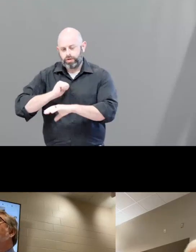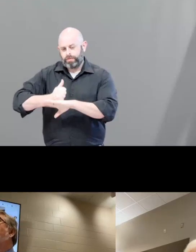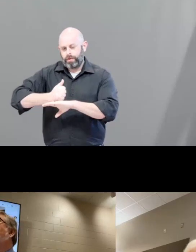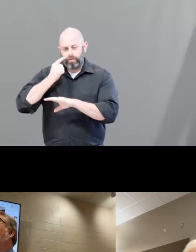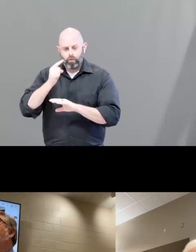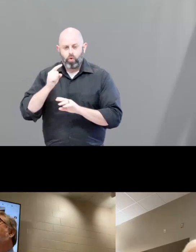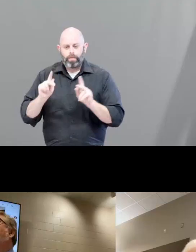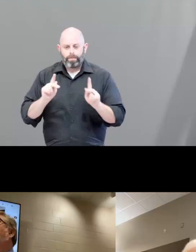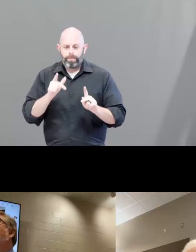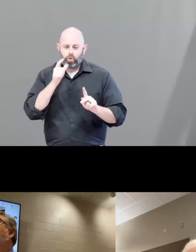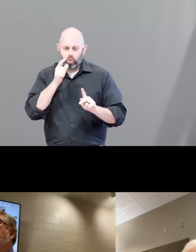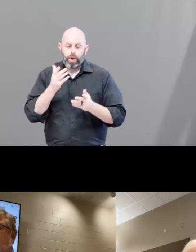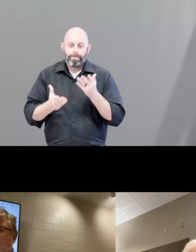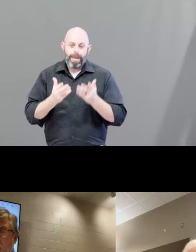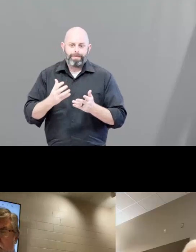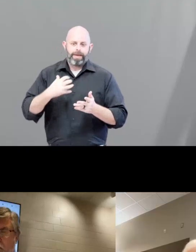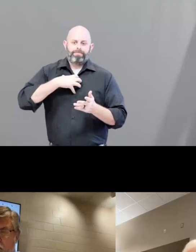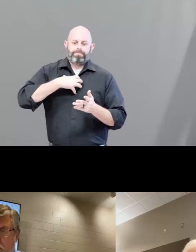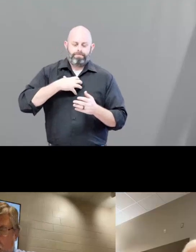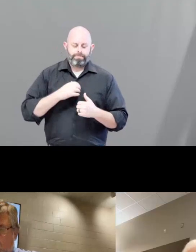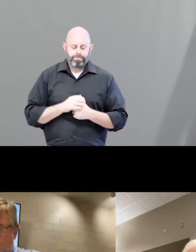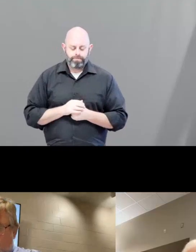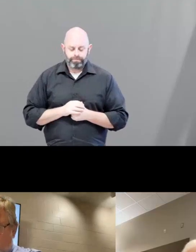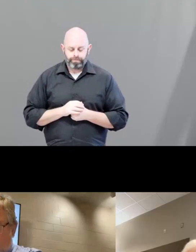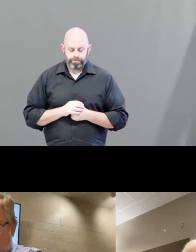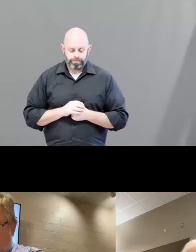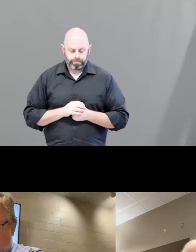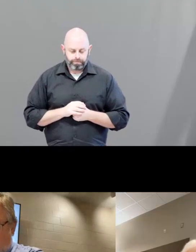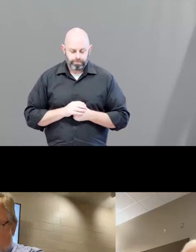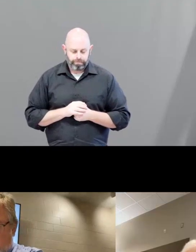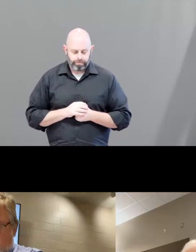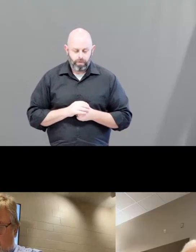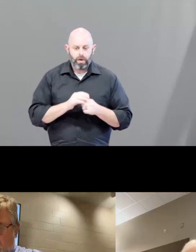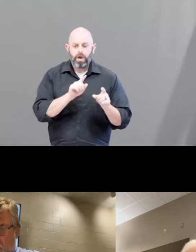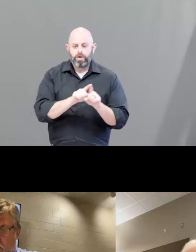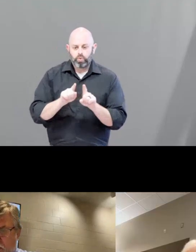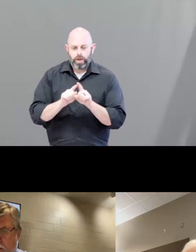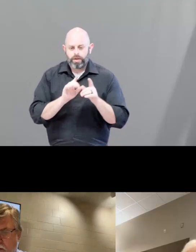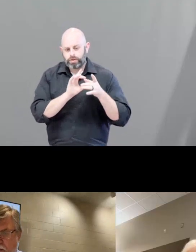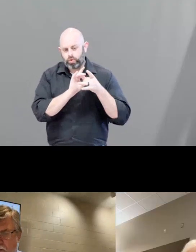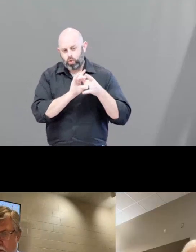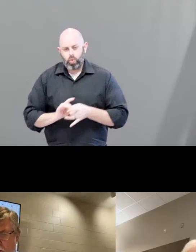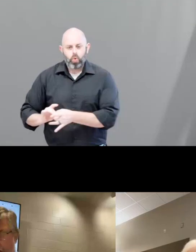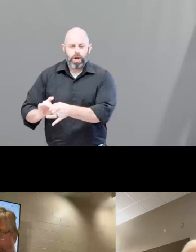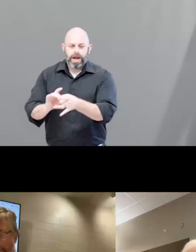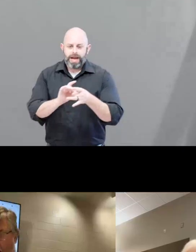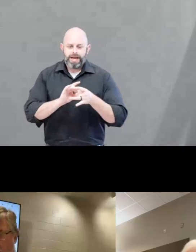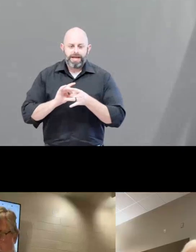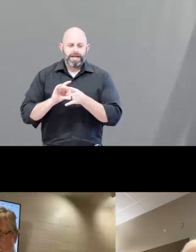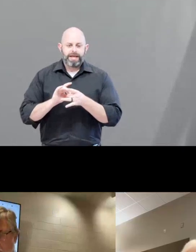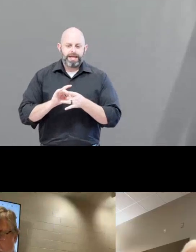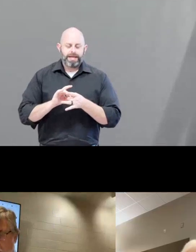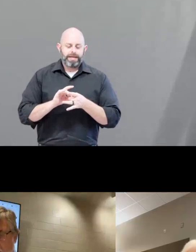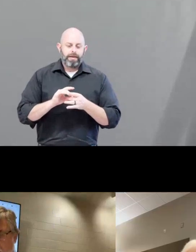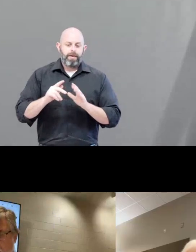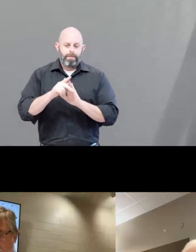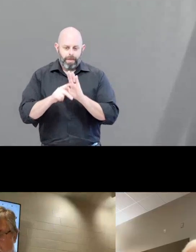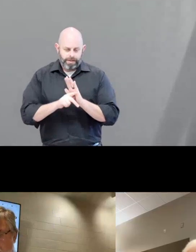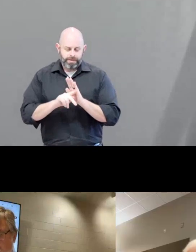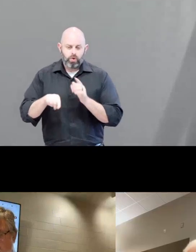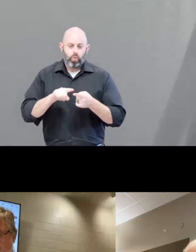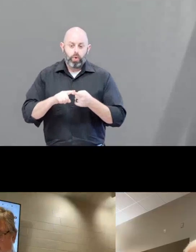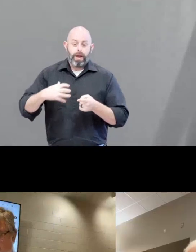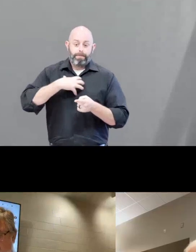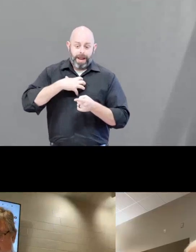for those who may come forward, as well as just coordinating applicable policies when